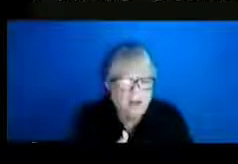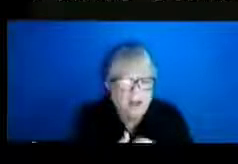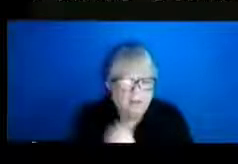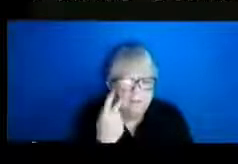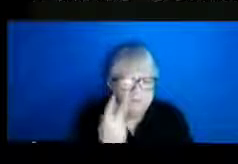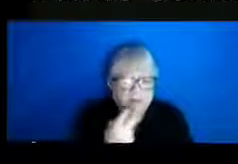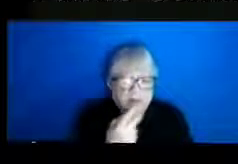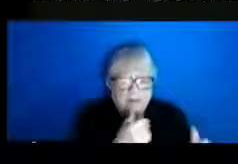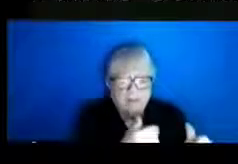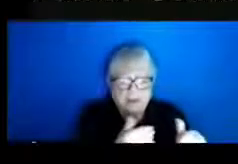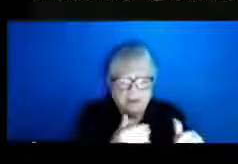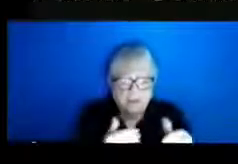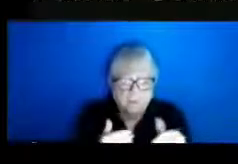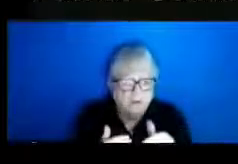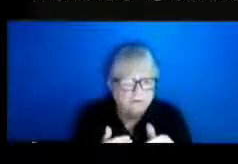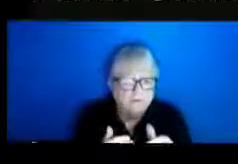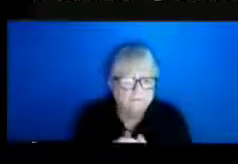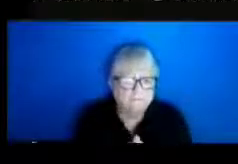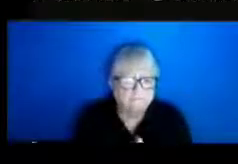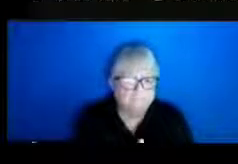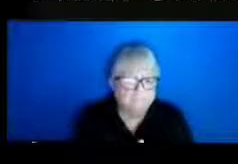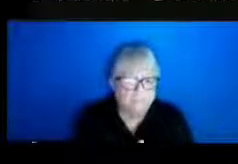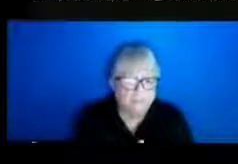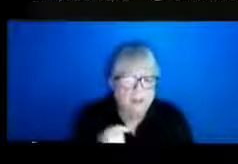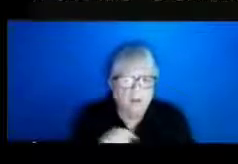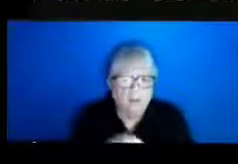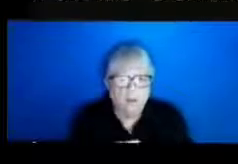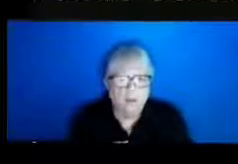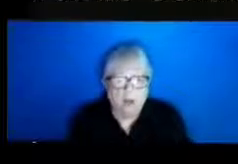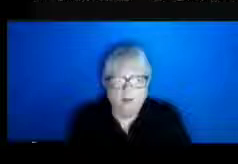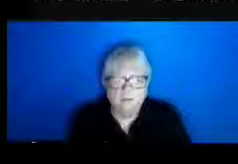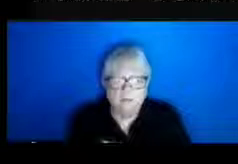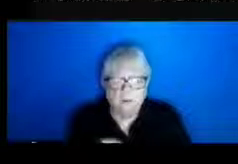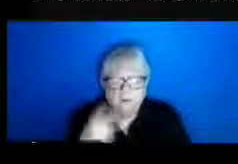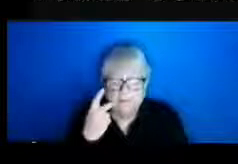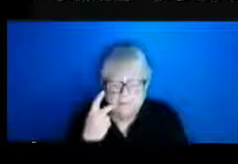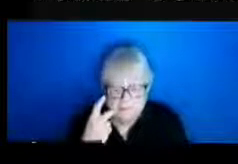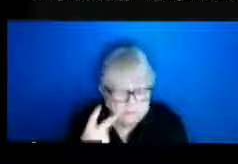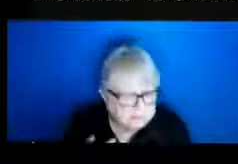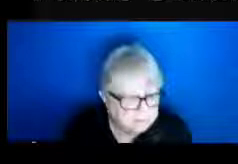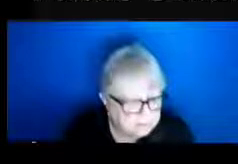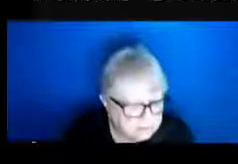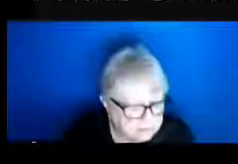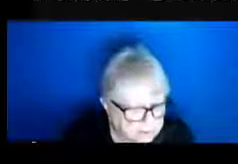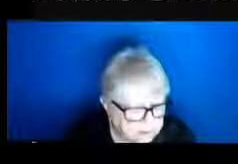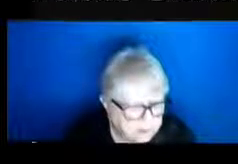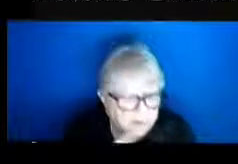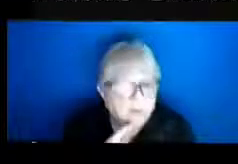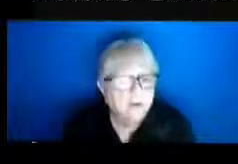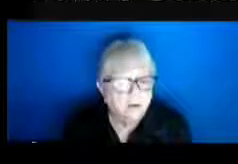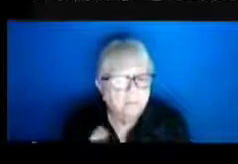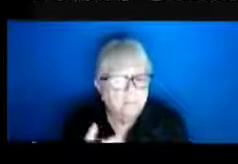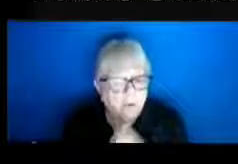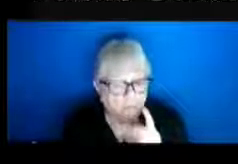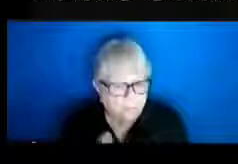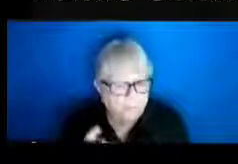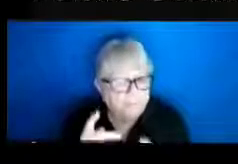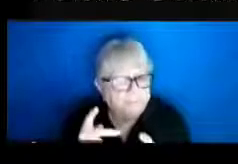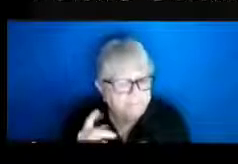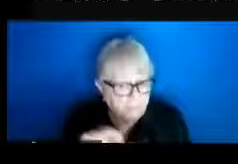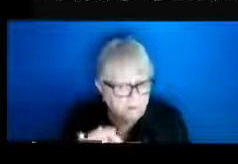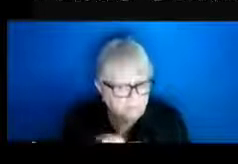been an iconic LGBTQ plus neighborhood. We've also seen many severally openly LGBTQ plus candidates serve at the local, state level